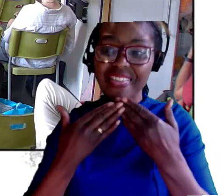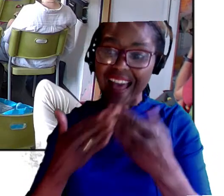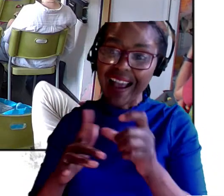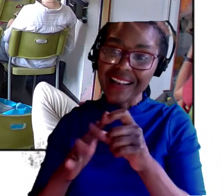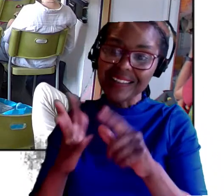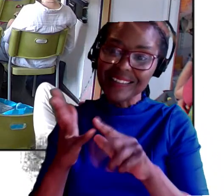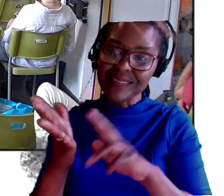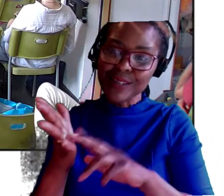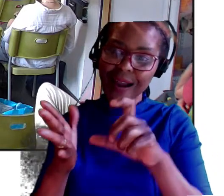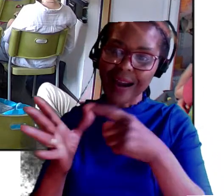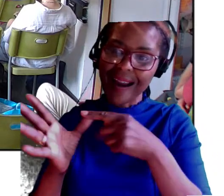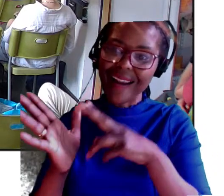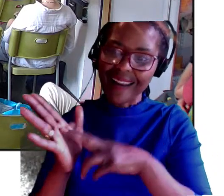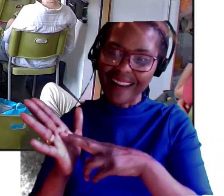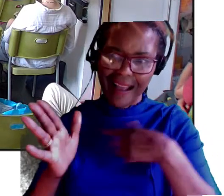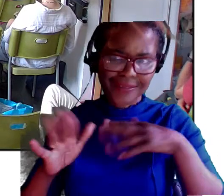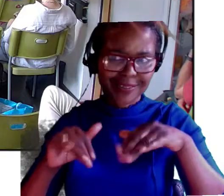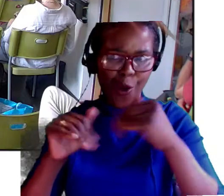away.